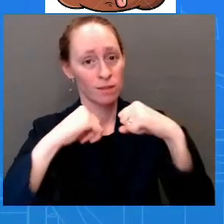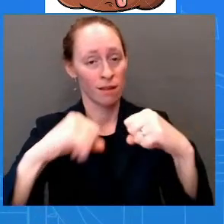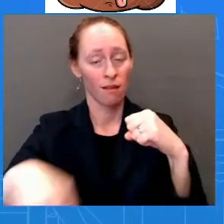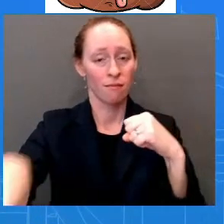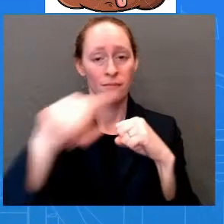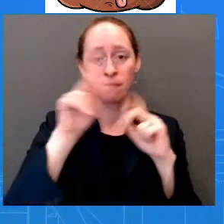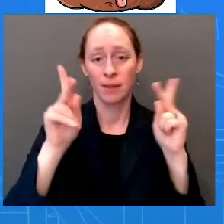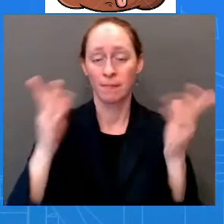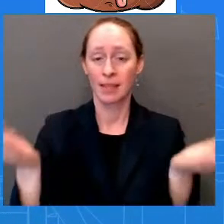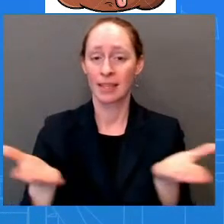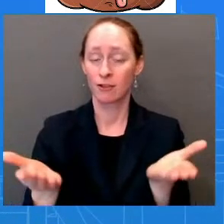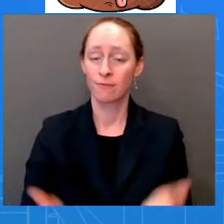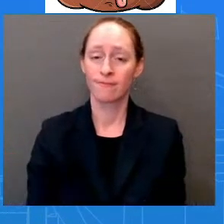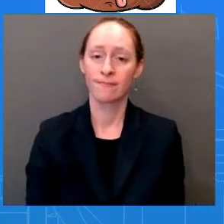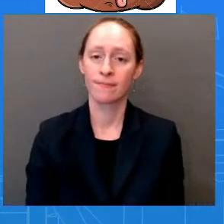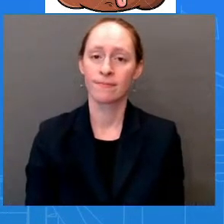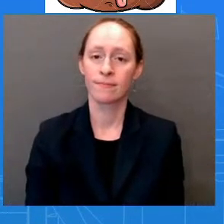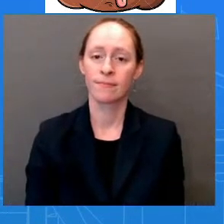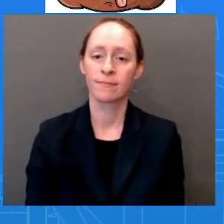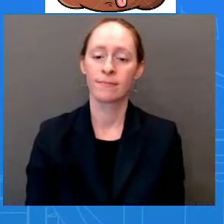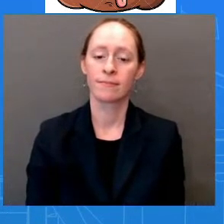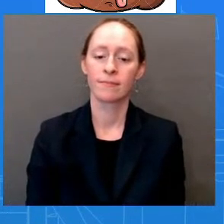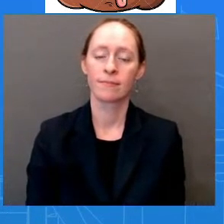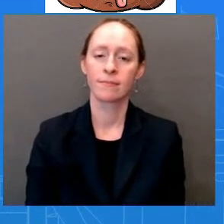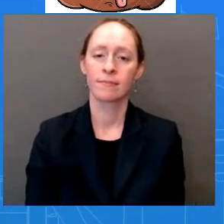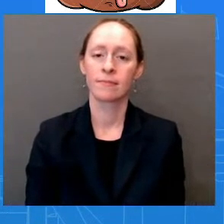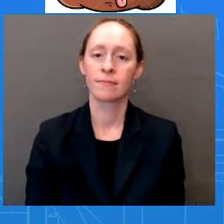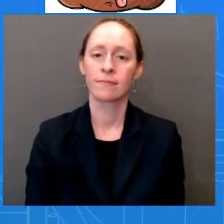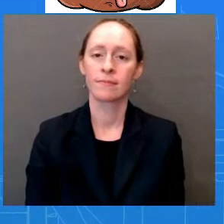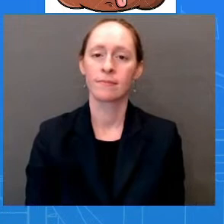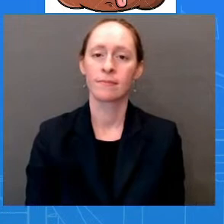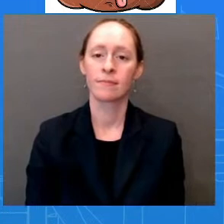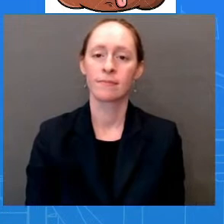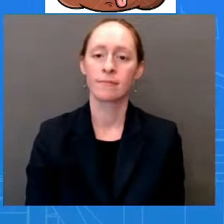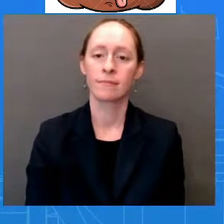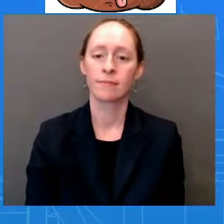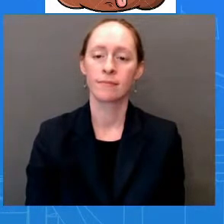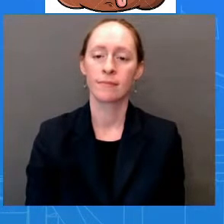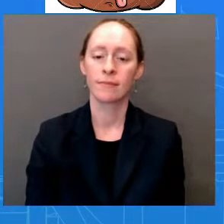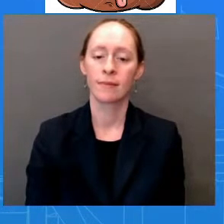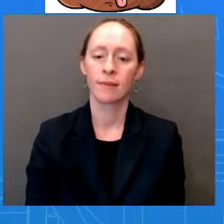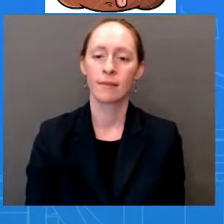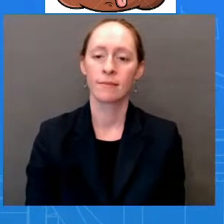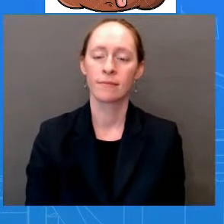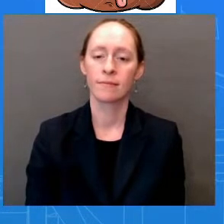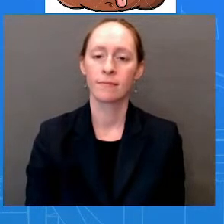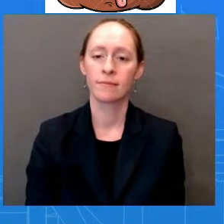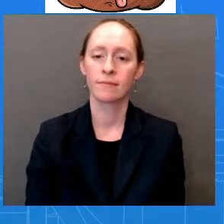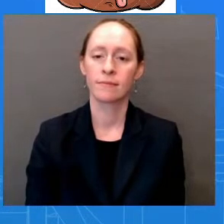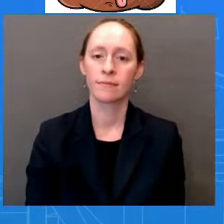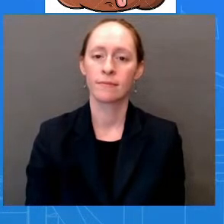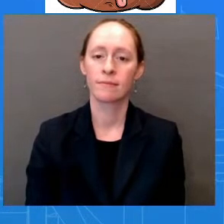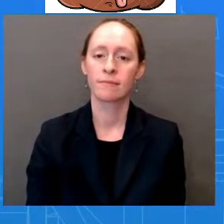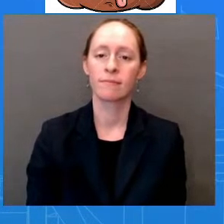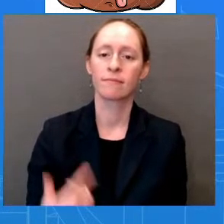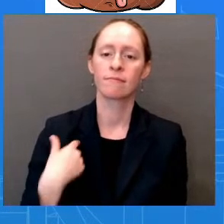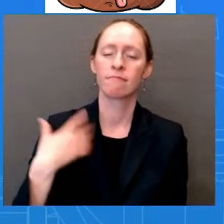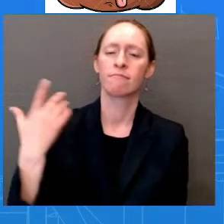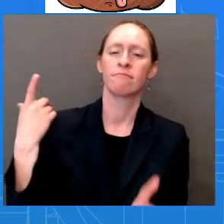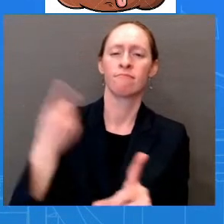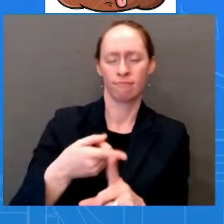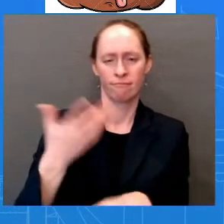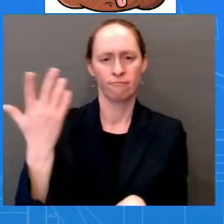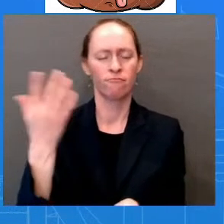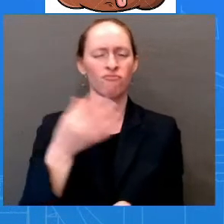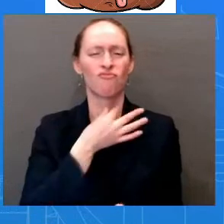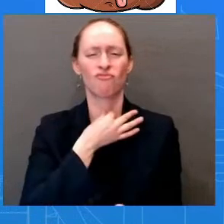Thank you for allowing me to ask a question. Dr. Jha, my question simply has to do with vaccine mandates. Even if the vaccine is